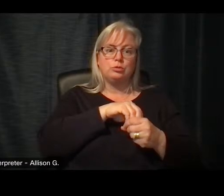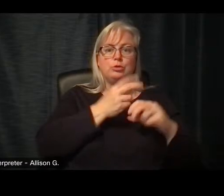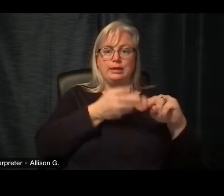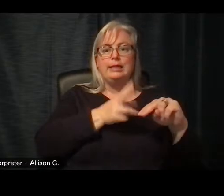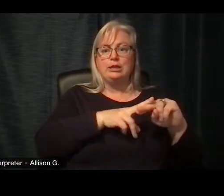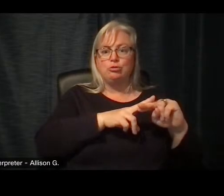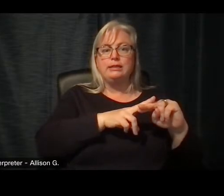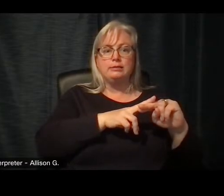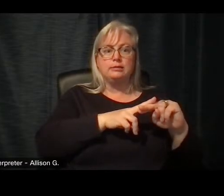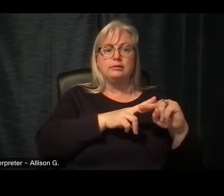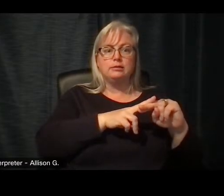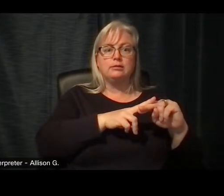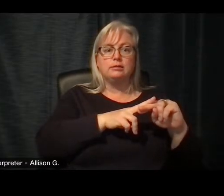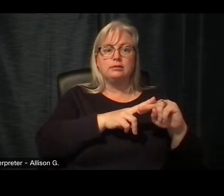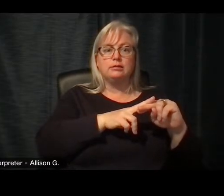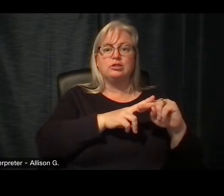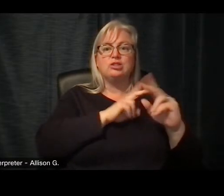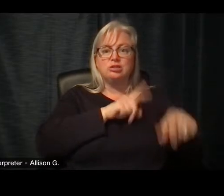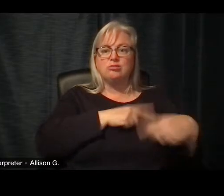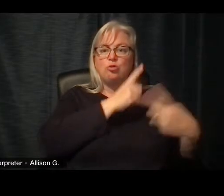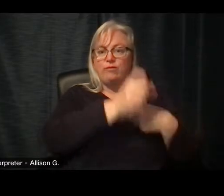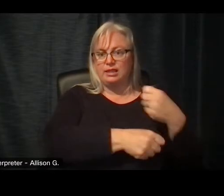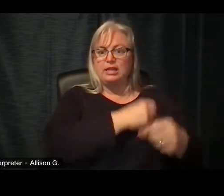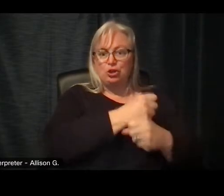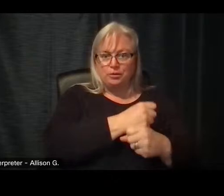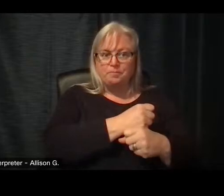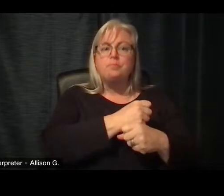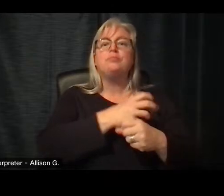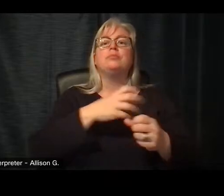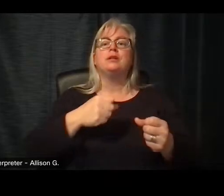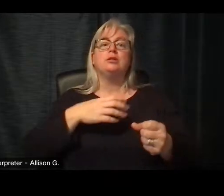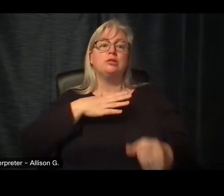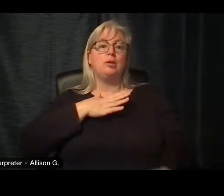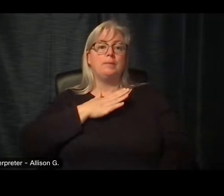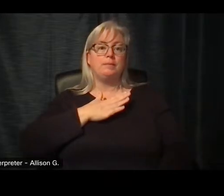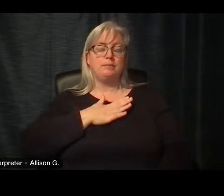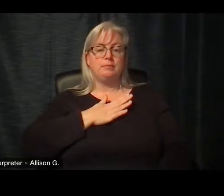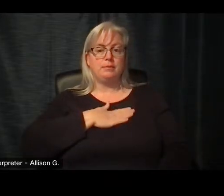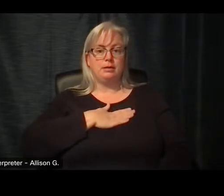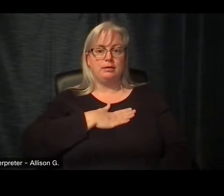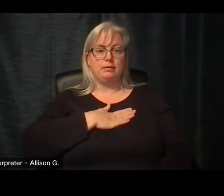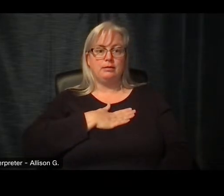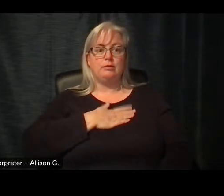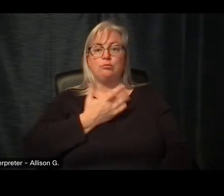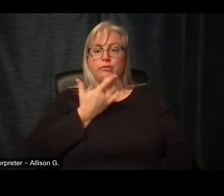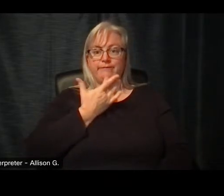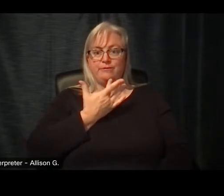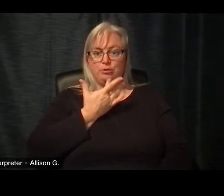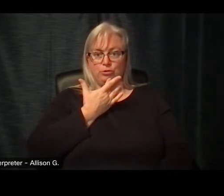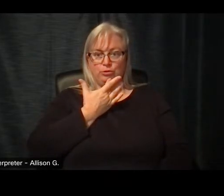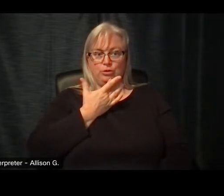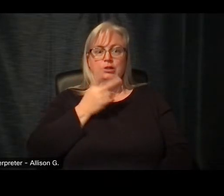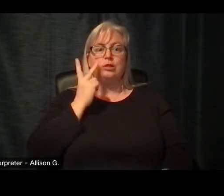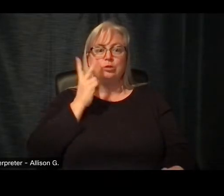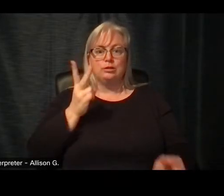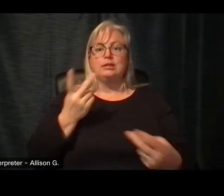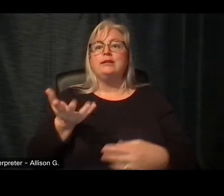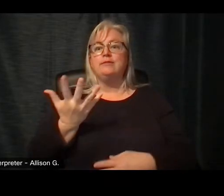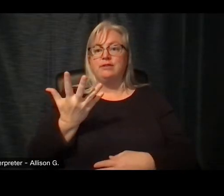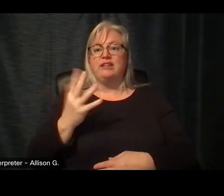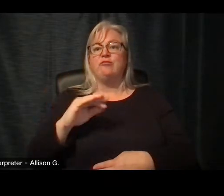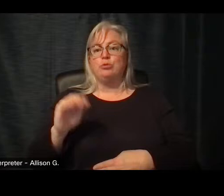increase over the years. So I would prefer to see the